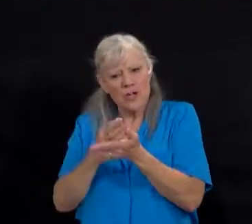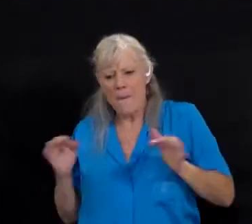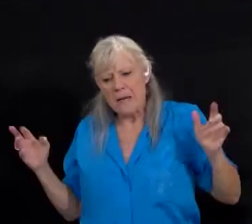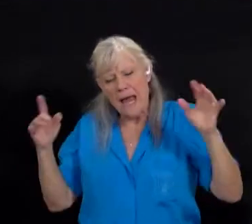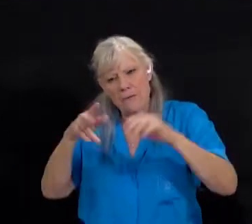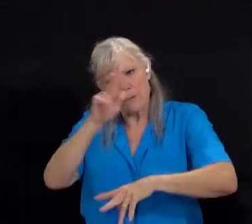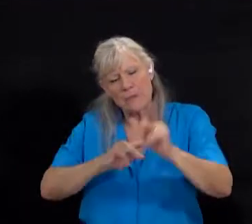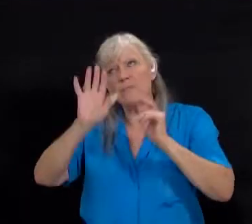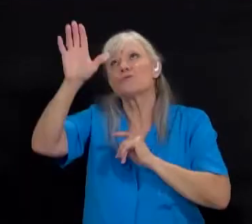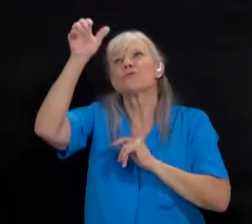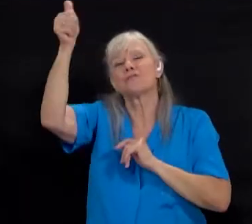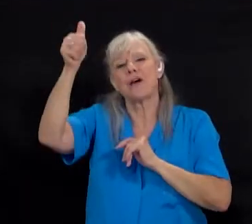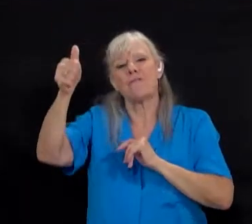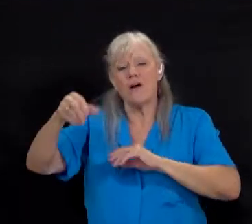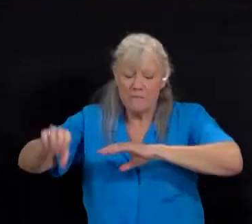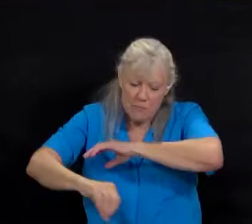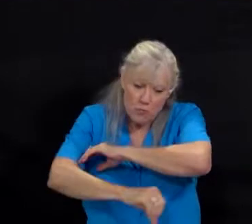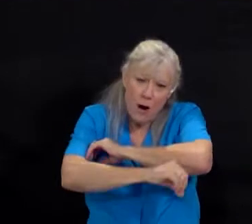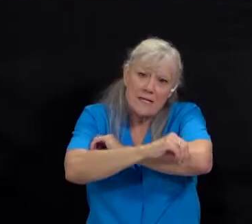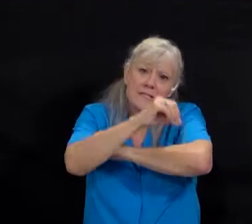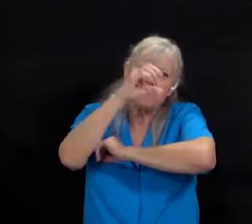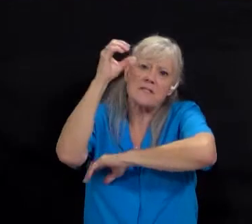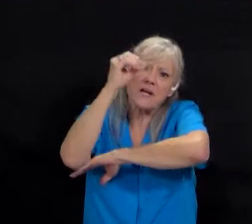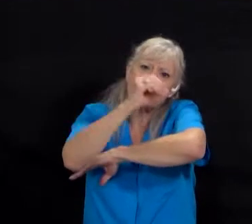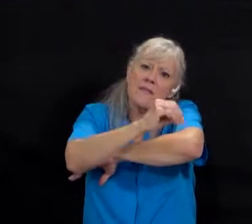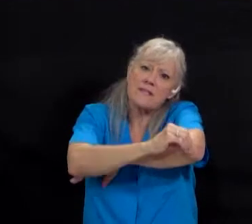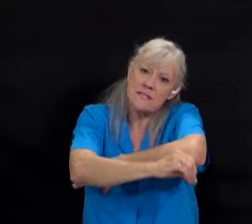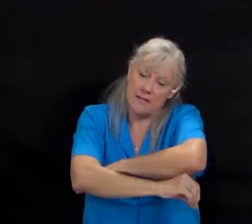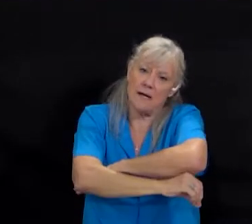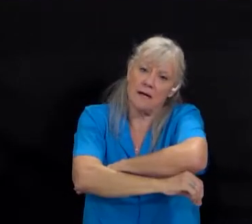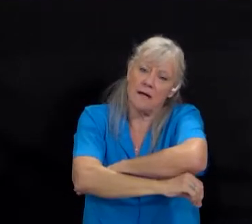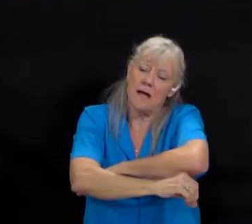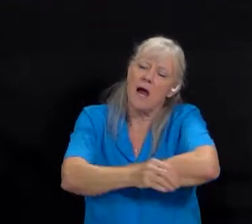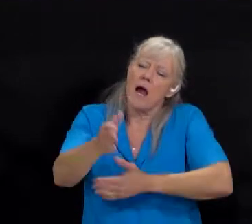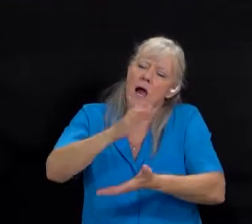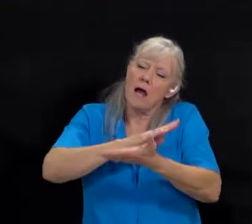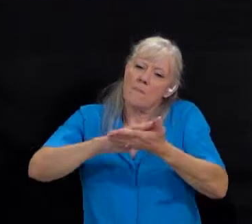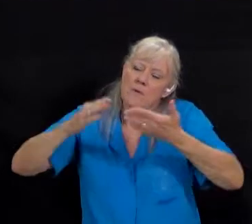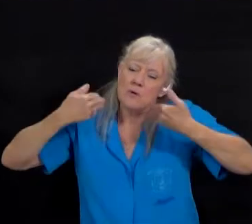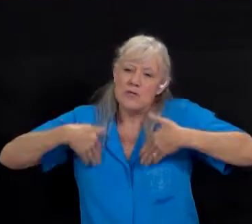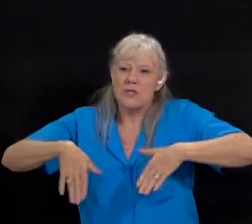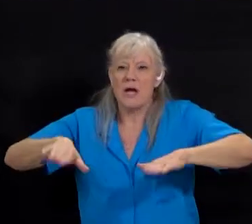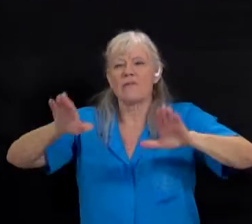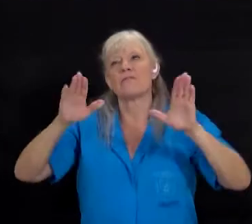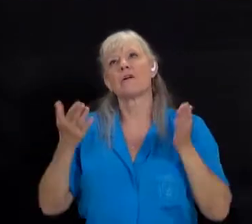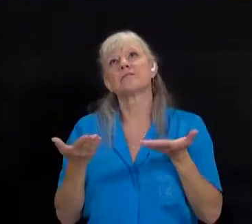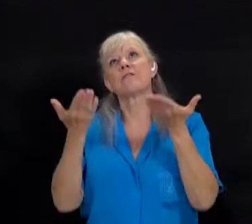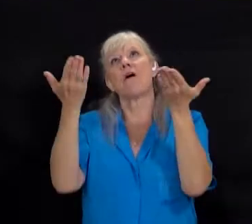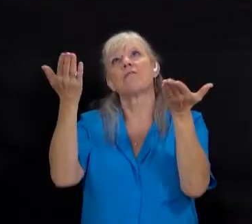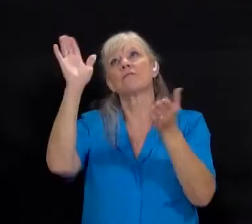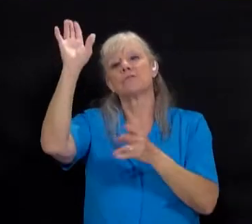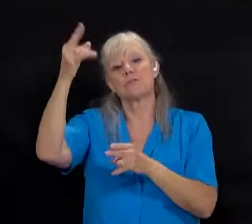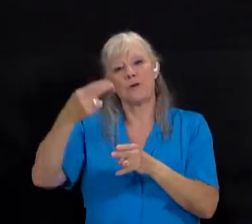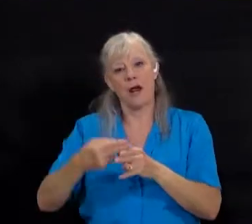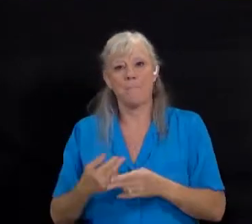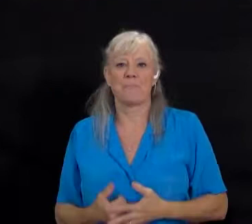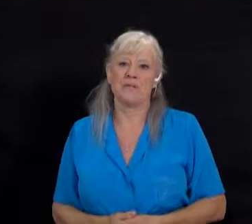yourself, so that from the rising of the sun to its setting, a pure sacrifice may be offered to your name.